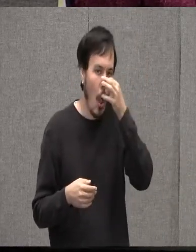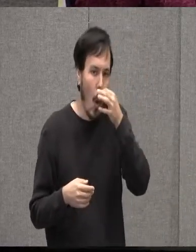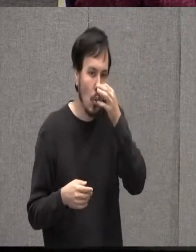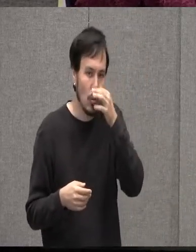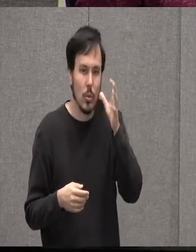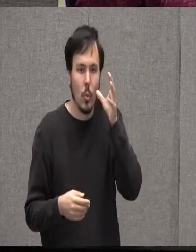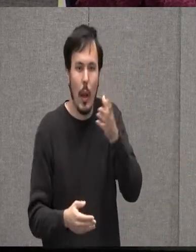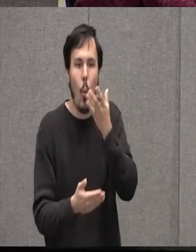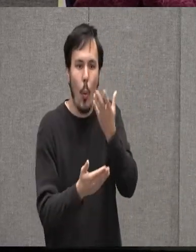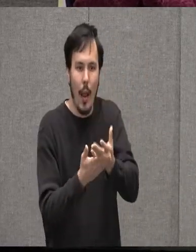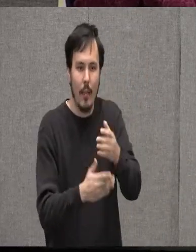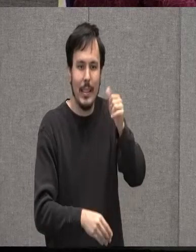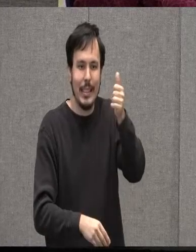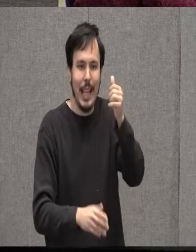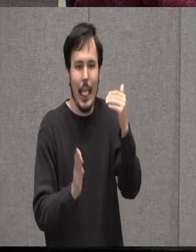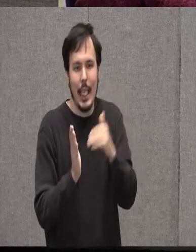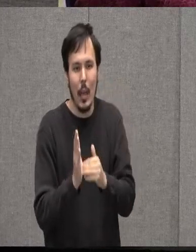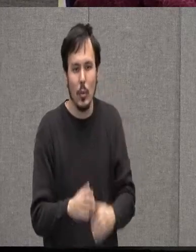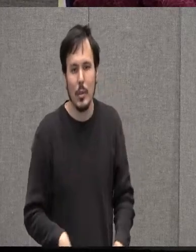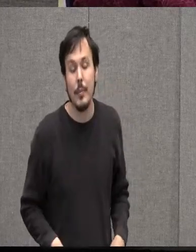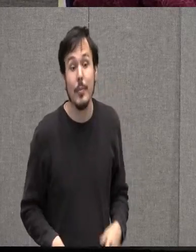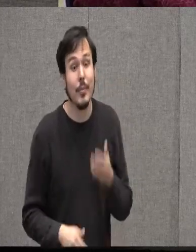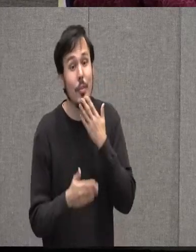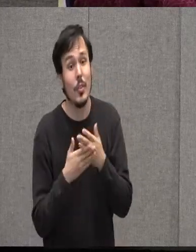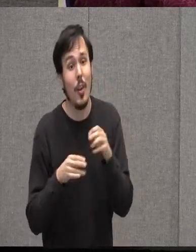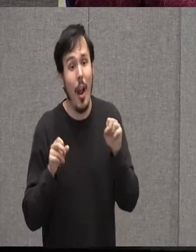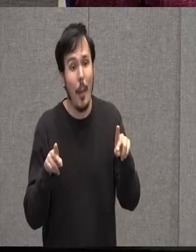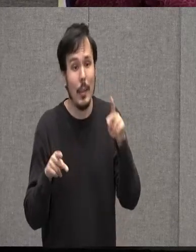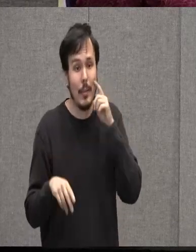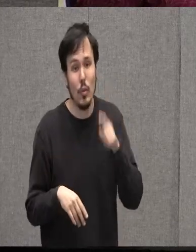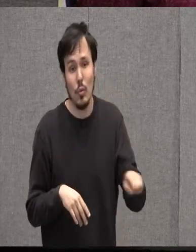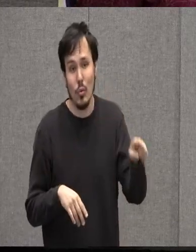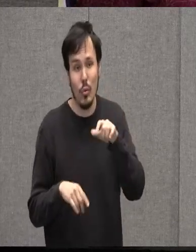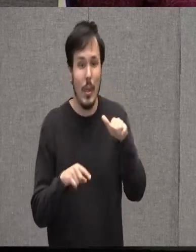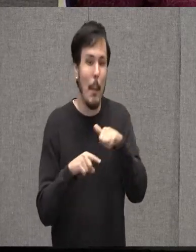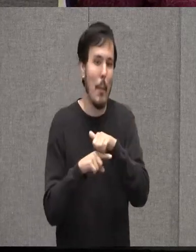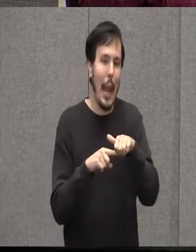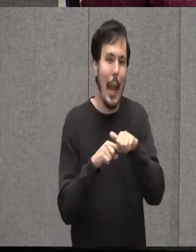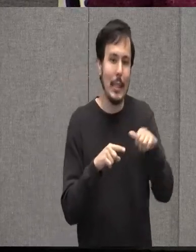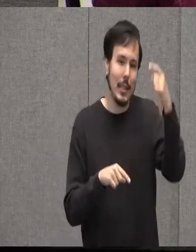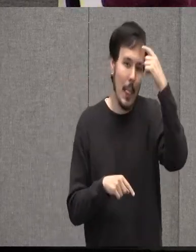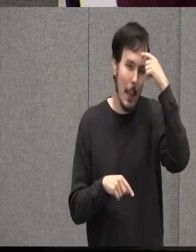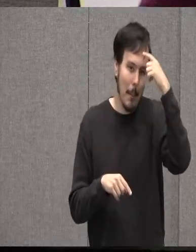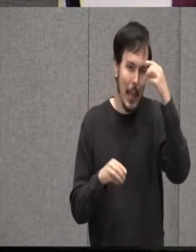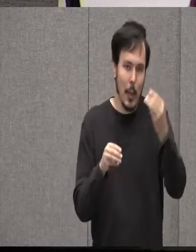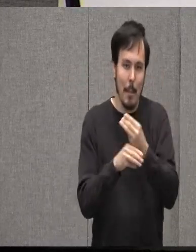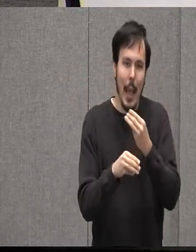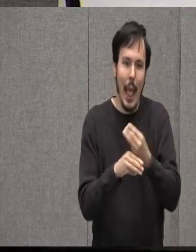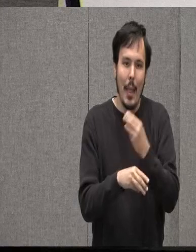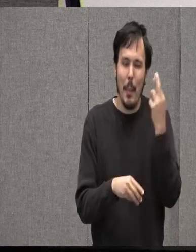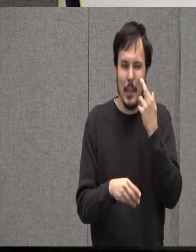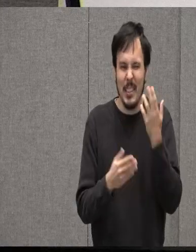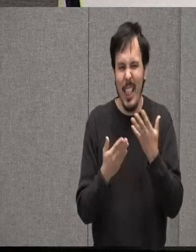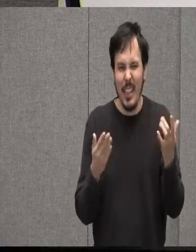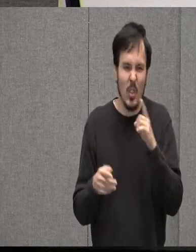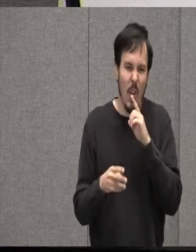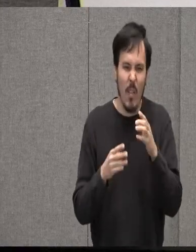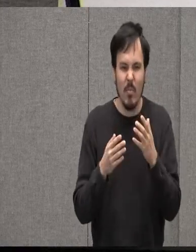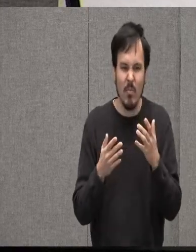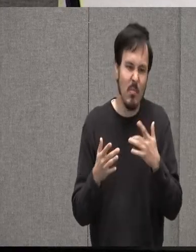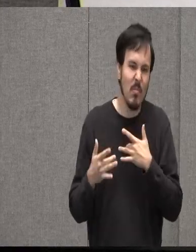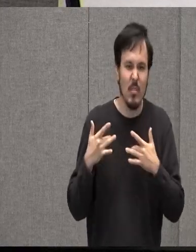a 1. Ooh, we're going to run out of time here, so I'm going to go. And I got 3 2s. So I'm going to stop